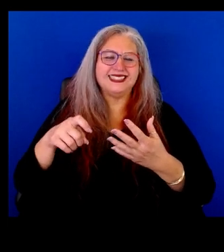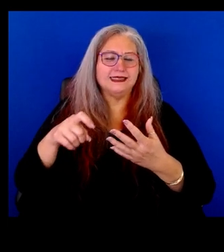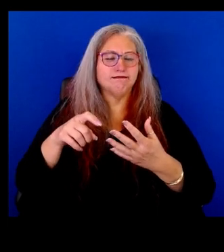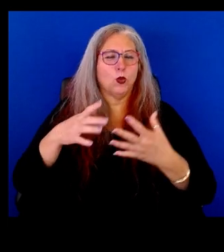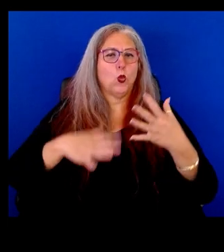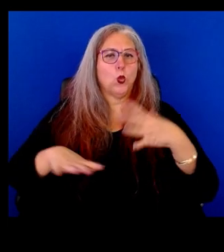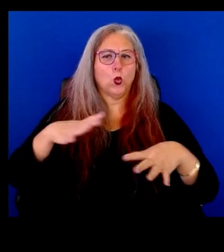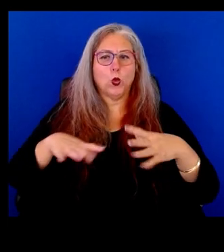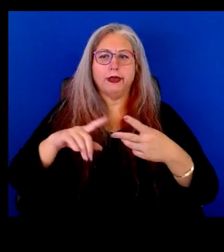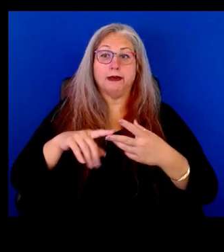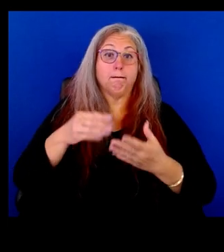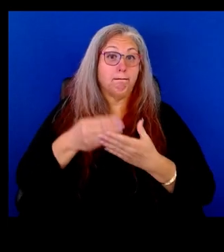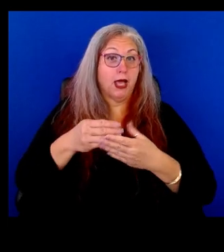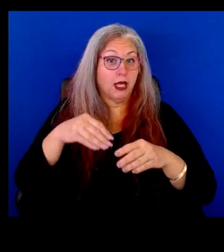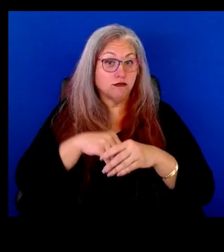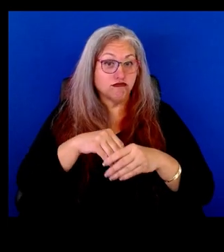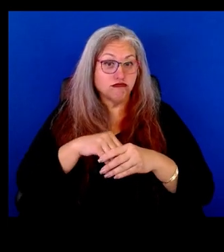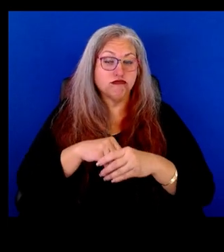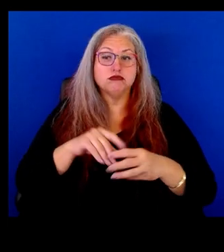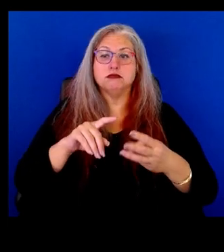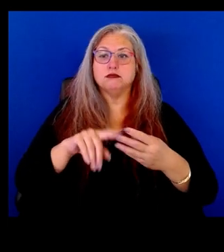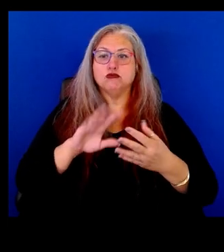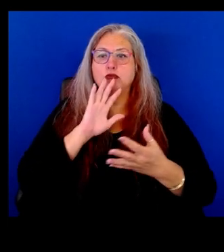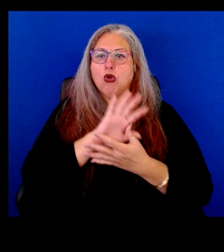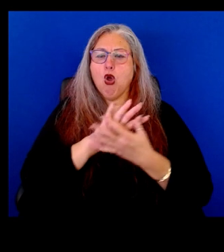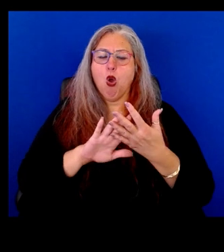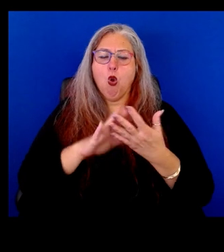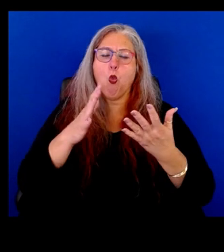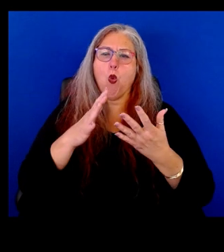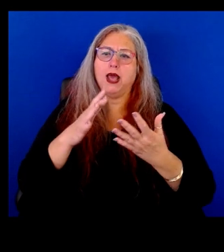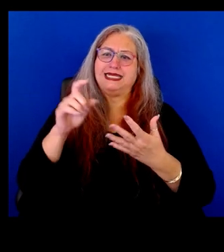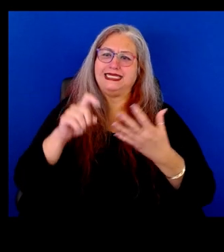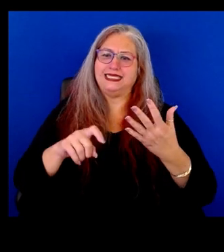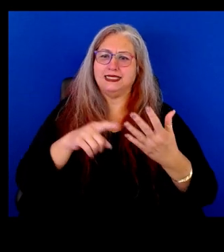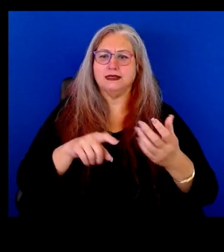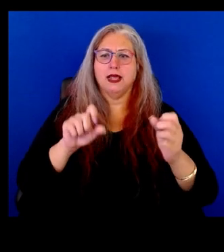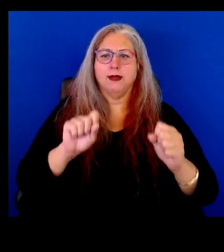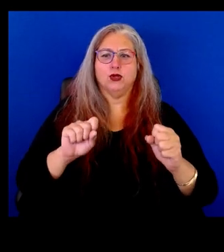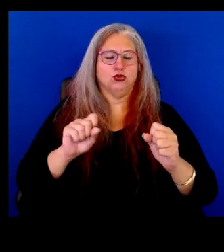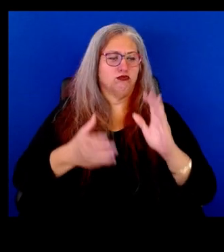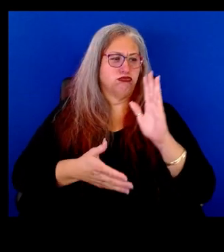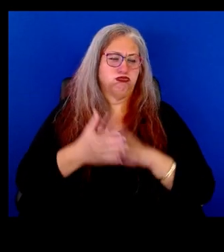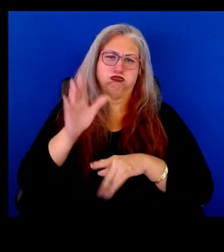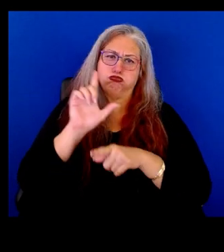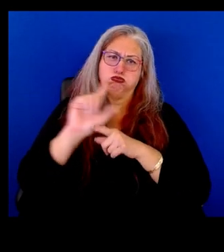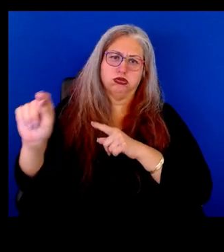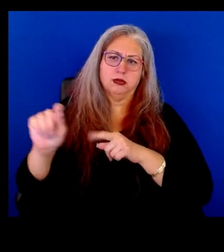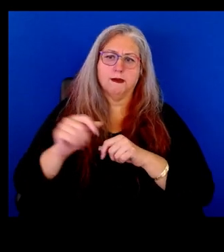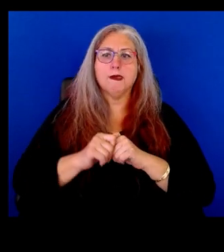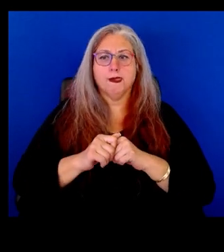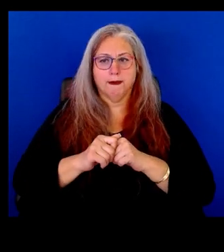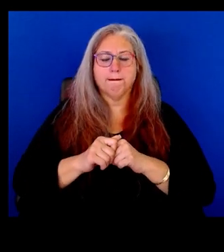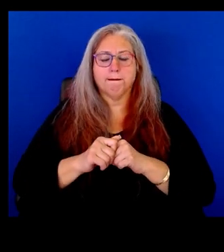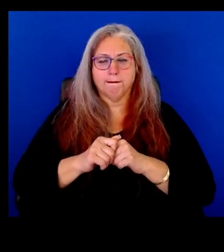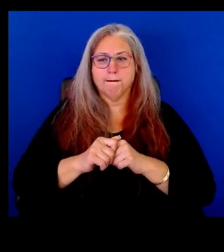necessary clothing, some money, all the most necessary so that they can be able to run swiftly. And